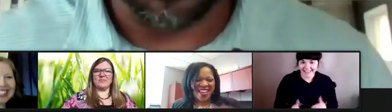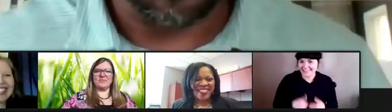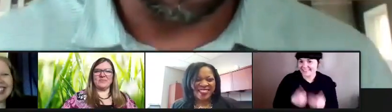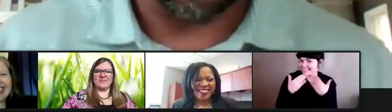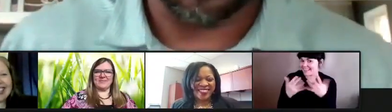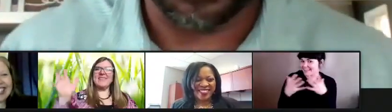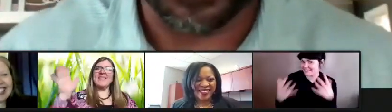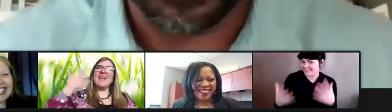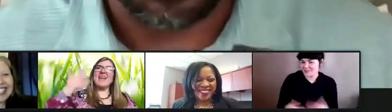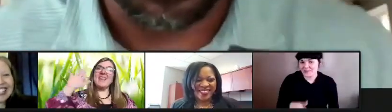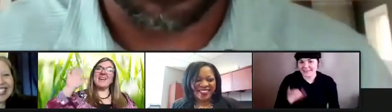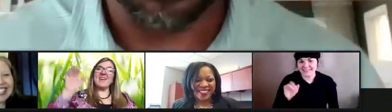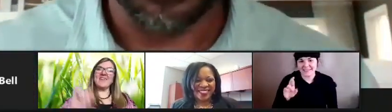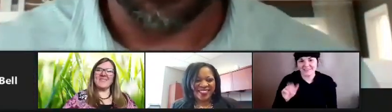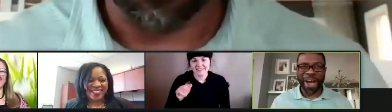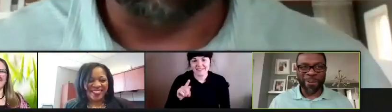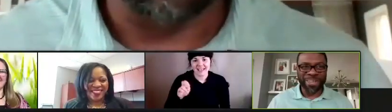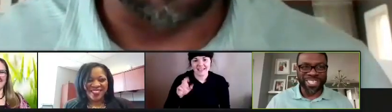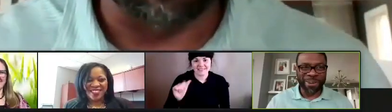Thanks, Erin.